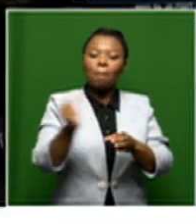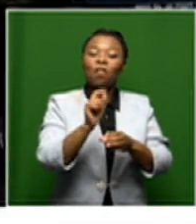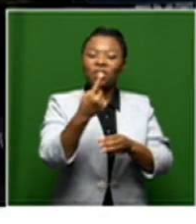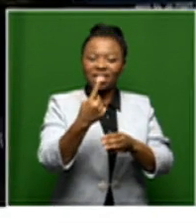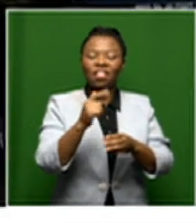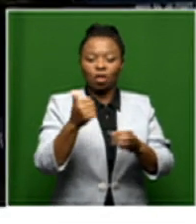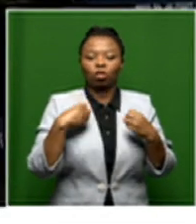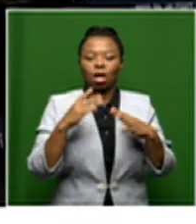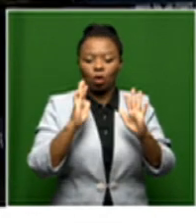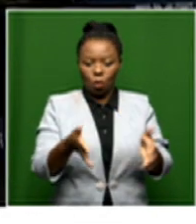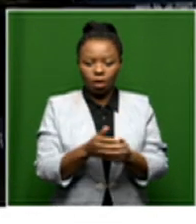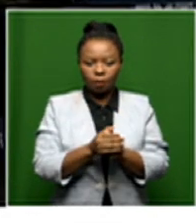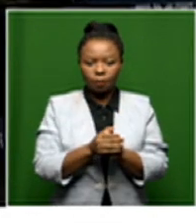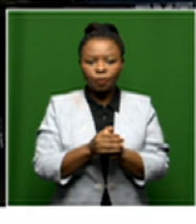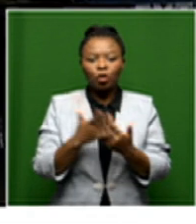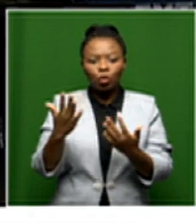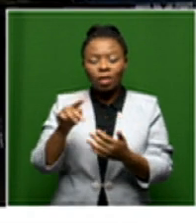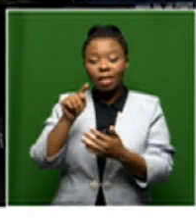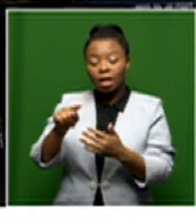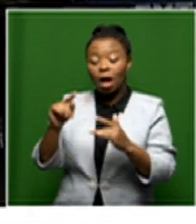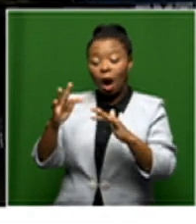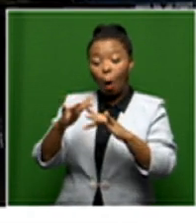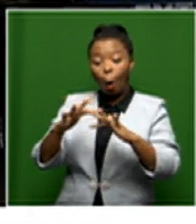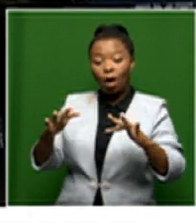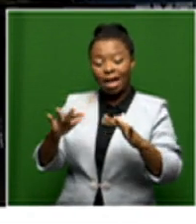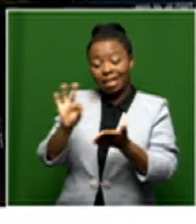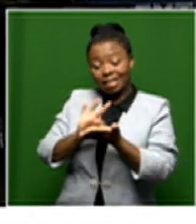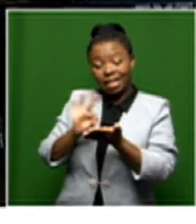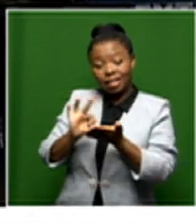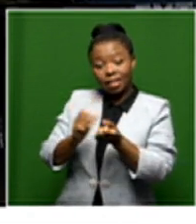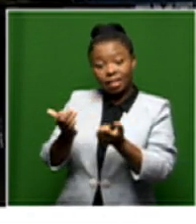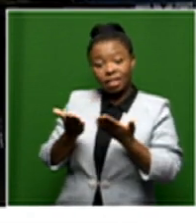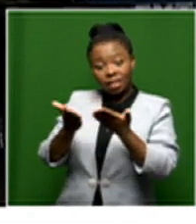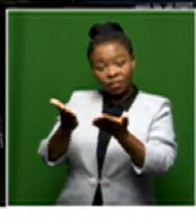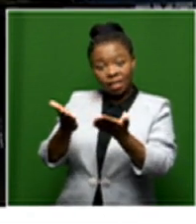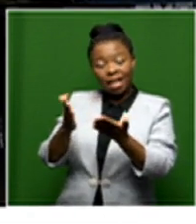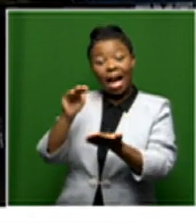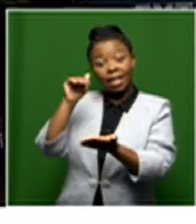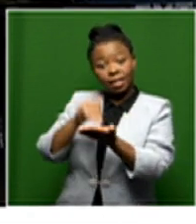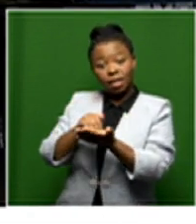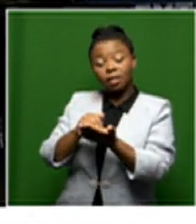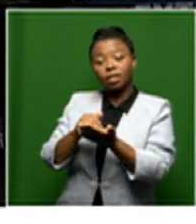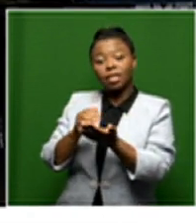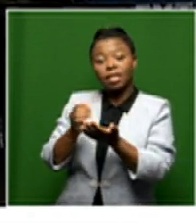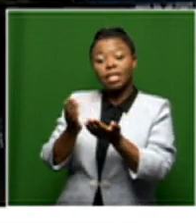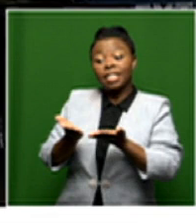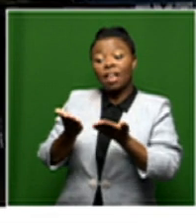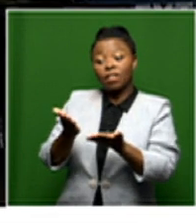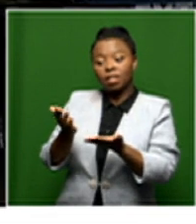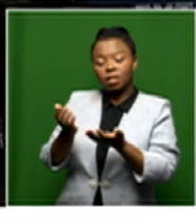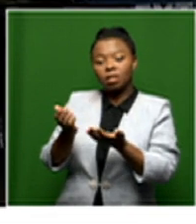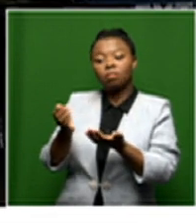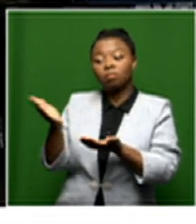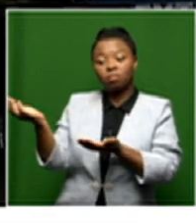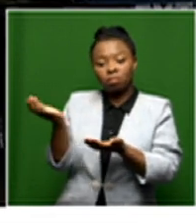concerned citizens will continue to manage the water and sanitation services until a suitable service provider is appointed, and